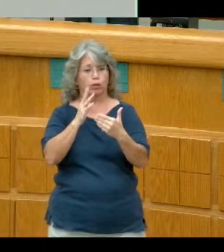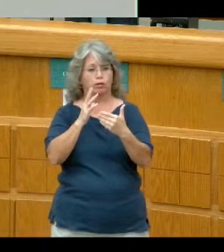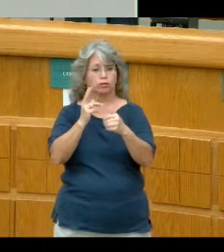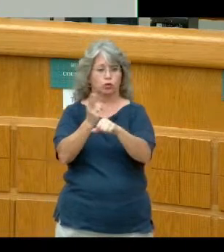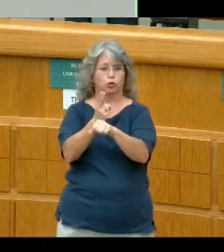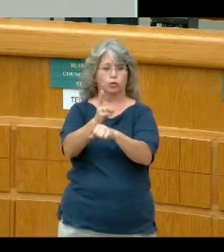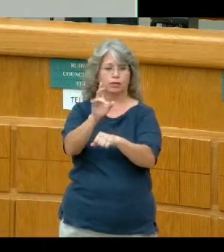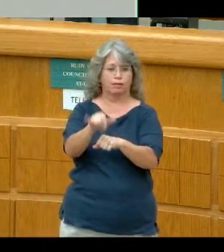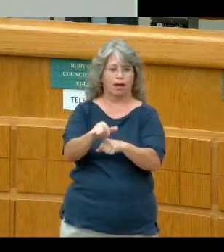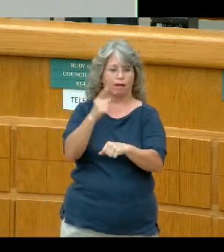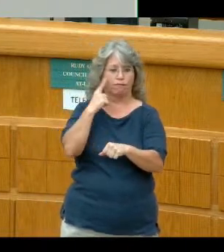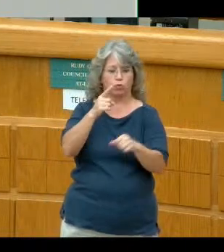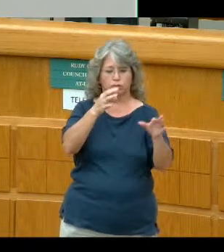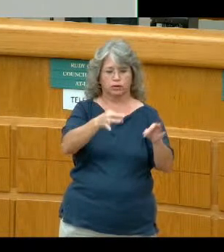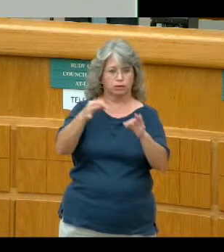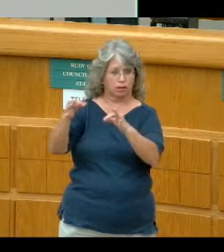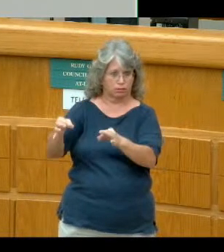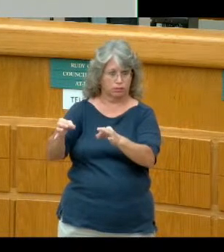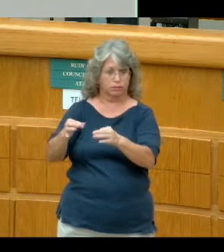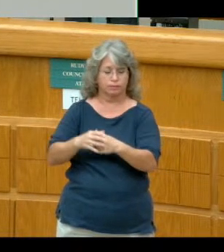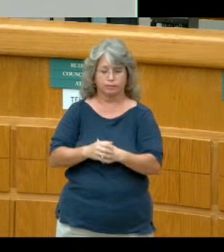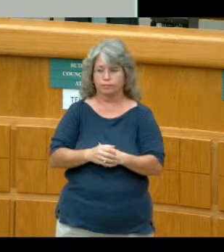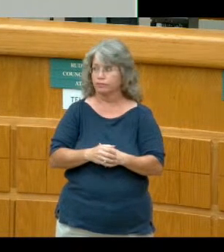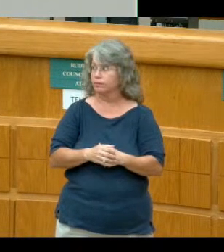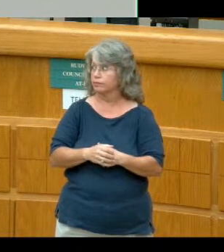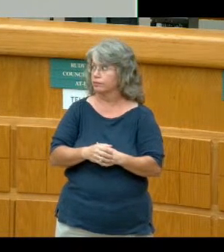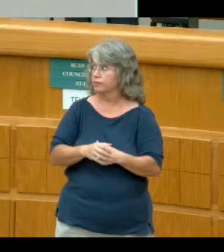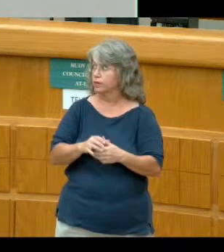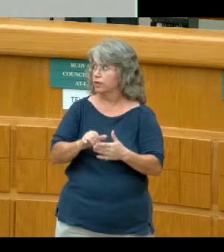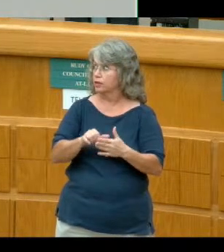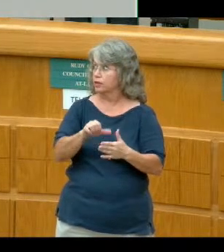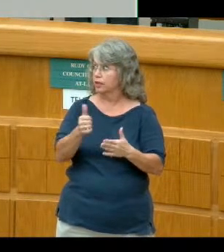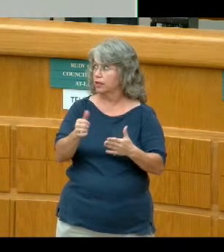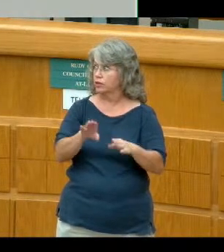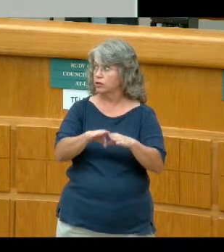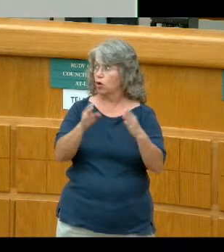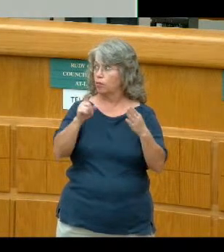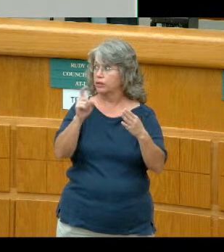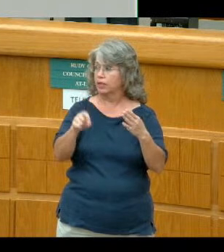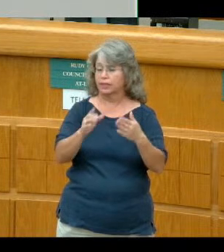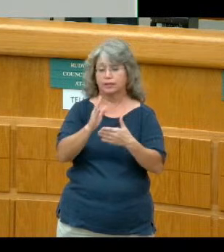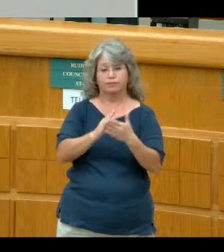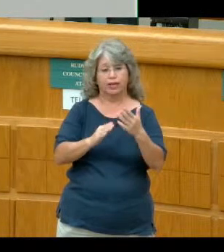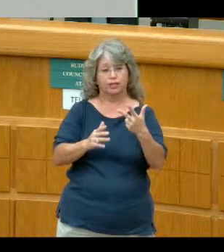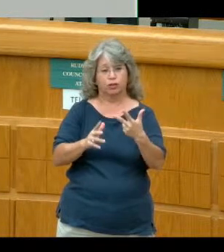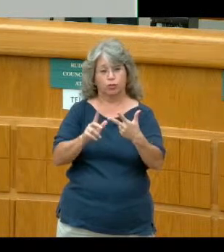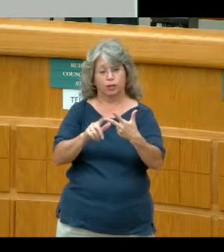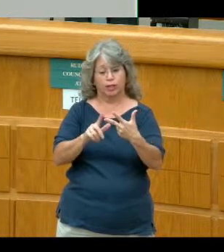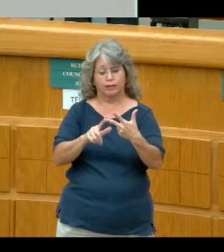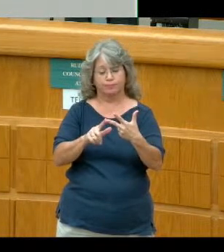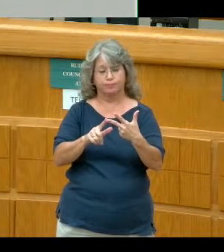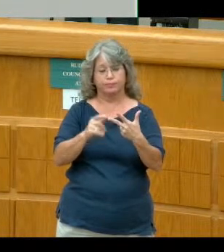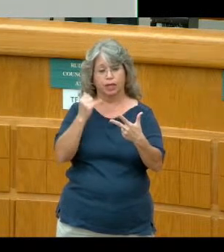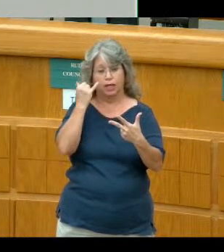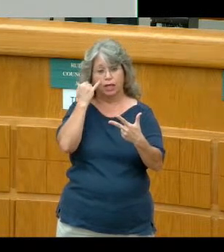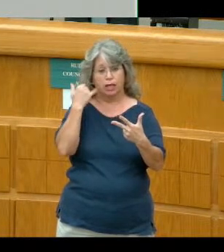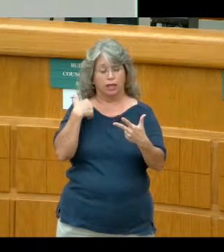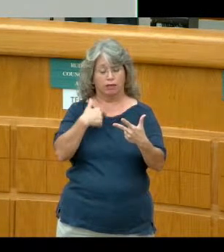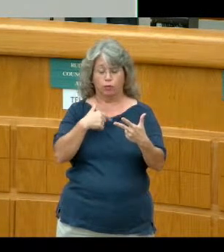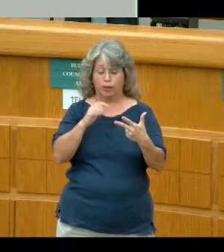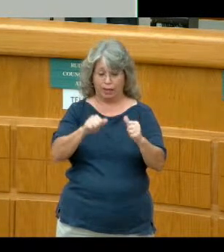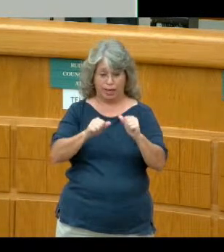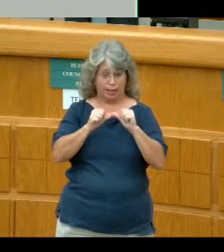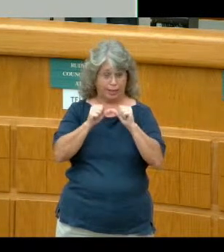decision maker. So this other marker is Open Texas Phase 3. And if we continue on the same trajectory we're on, the number of people in